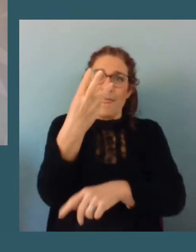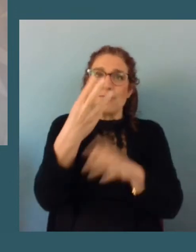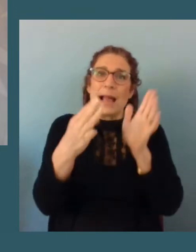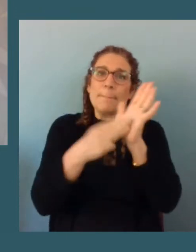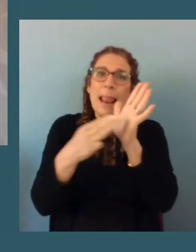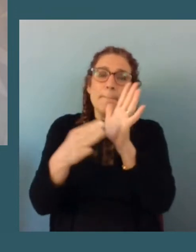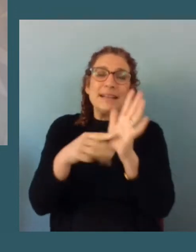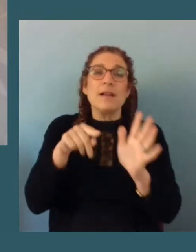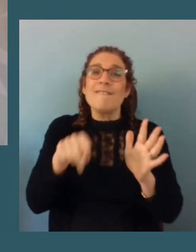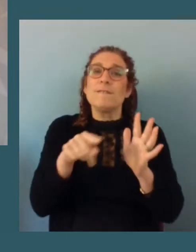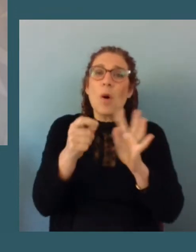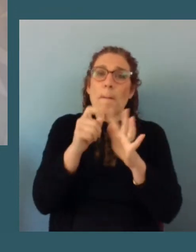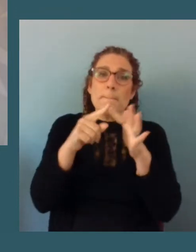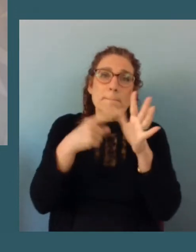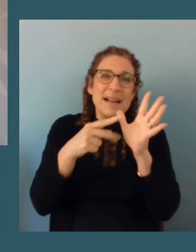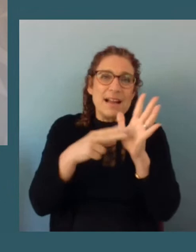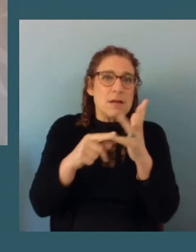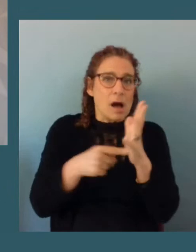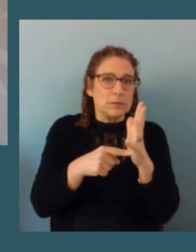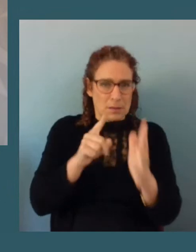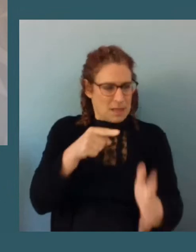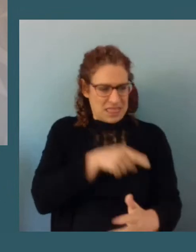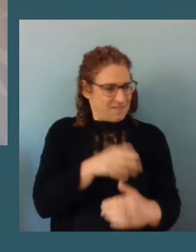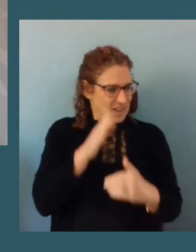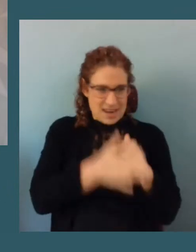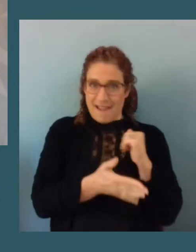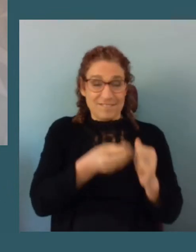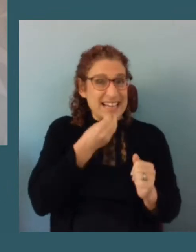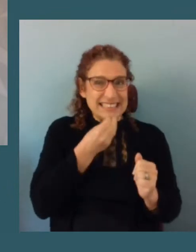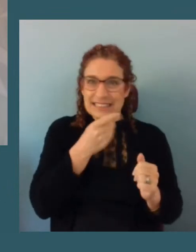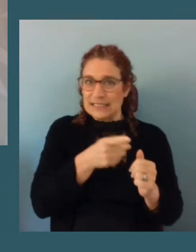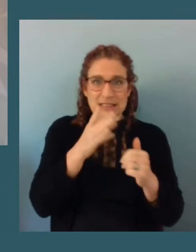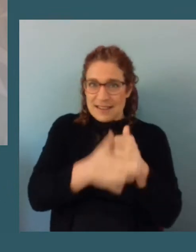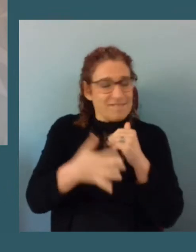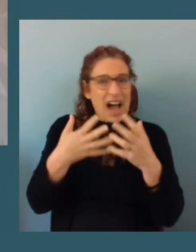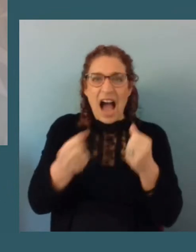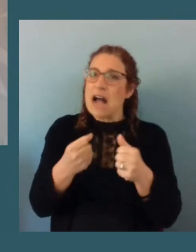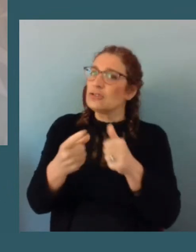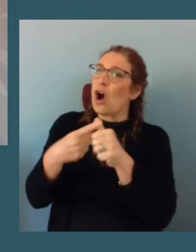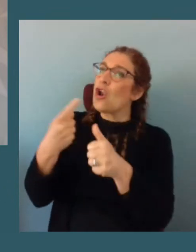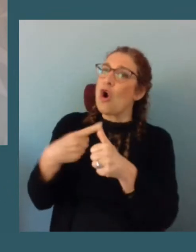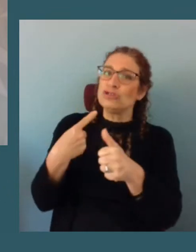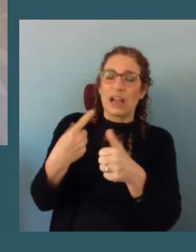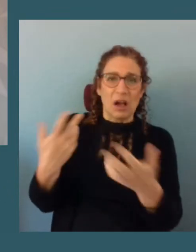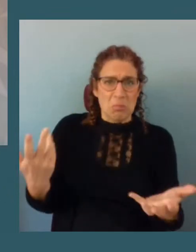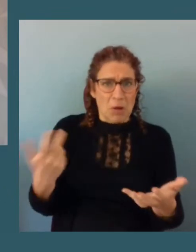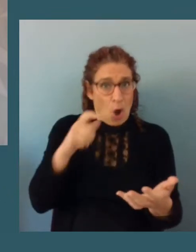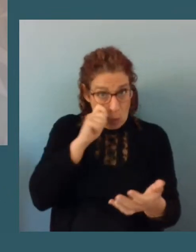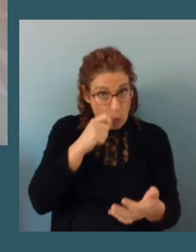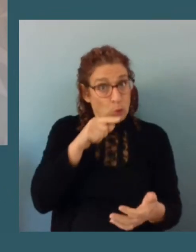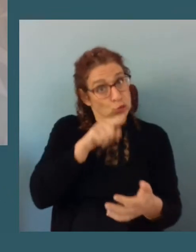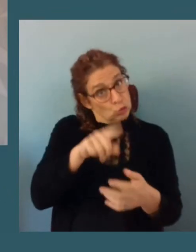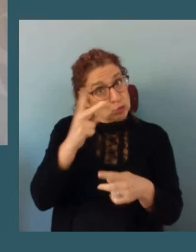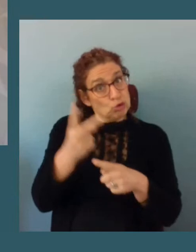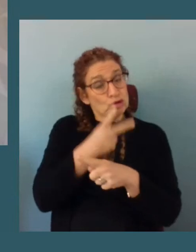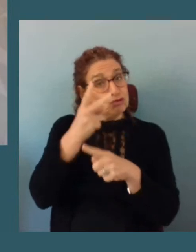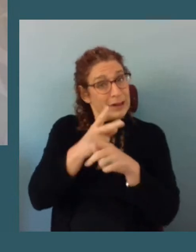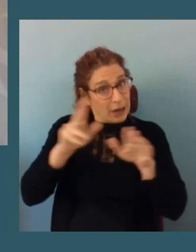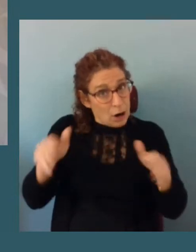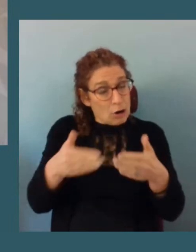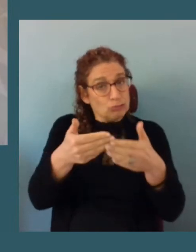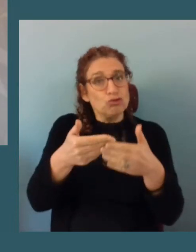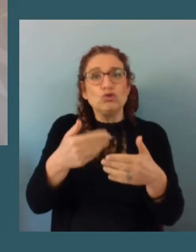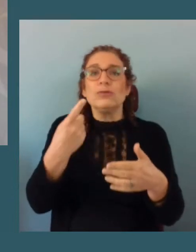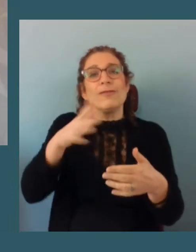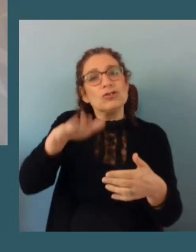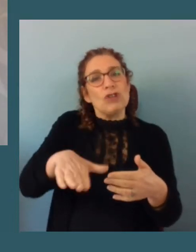never eaten nuts, so never had an allergic reaction to nuts. Would you reintroduce nuts for a child under 1 year